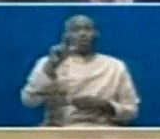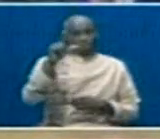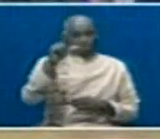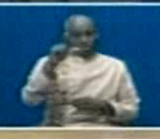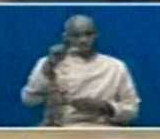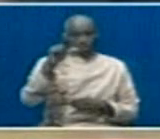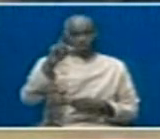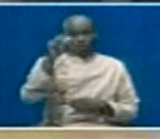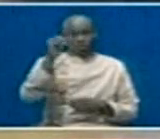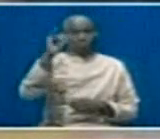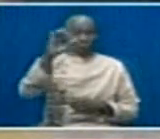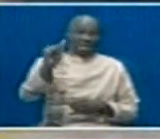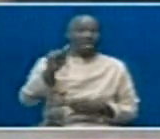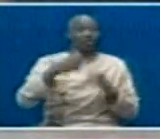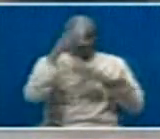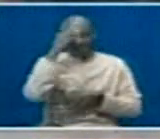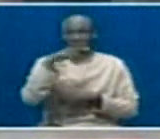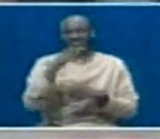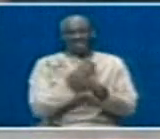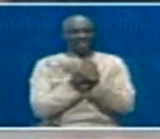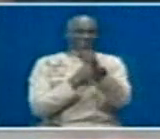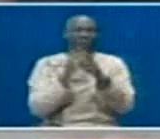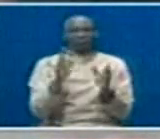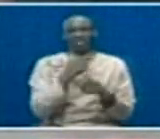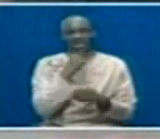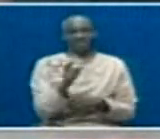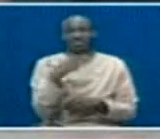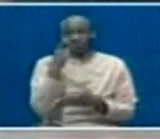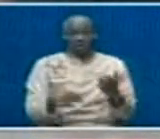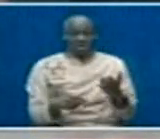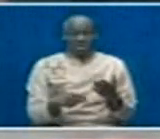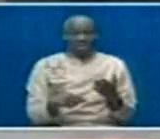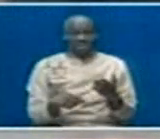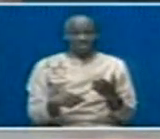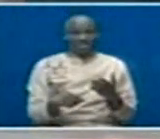scholarship. No, he didn't like Columbia. What? I'm not going to say that, but you said it.